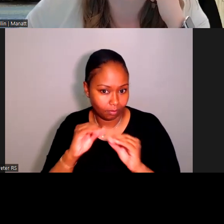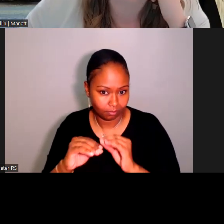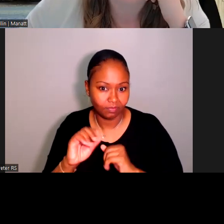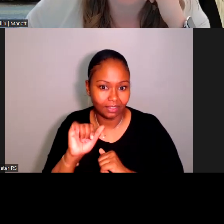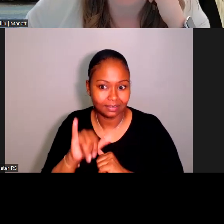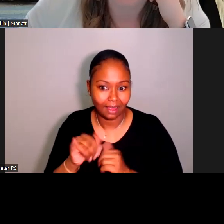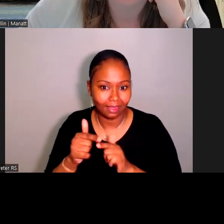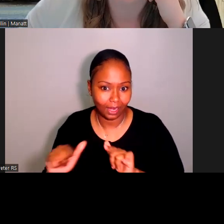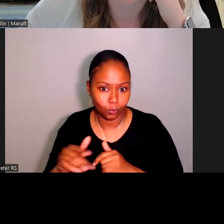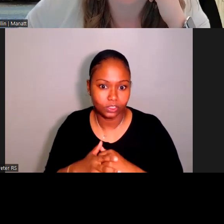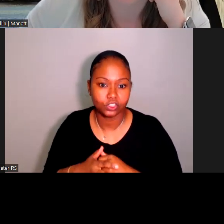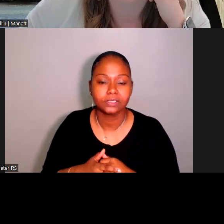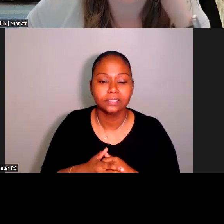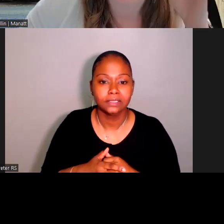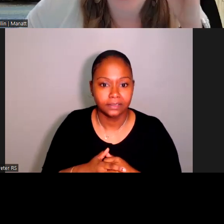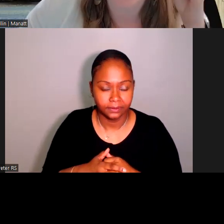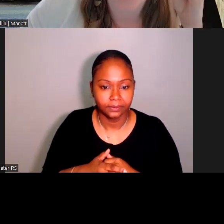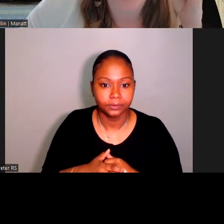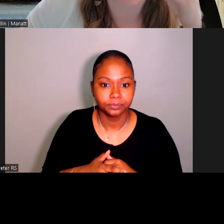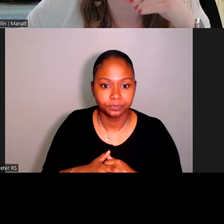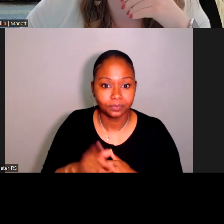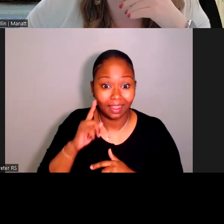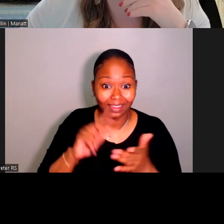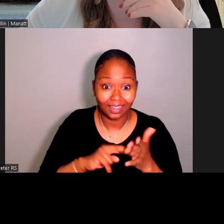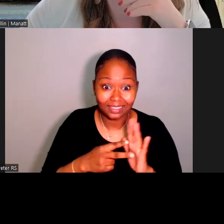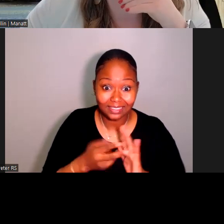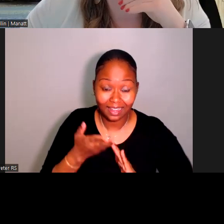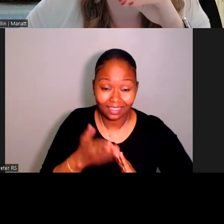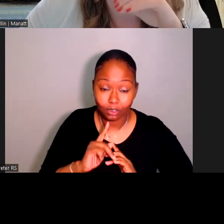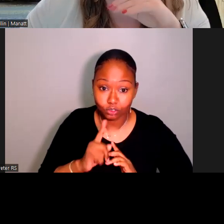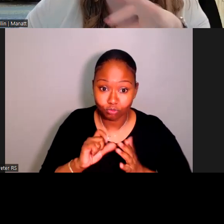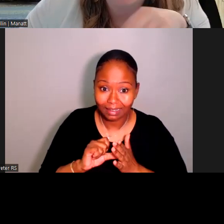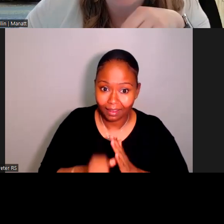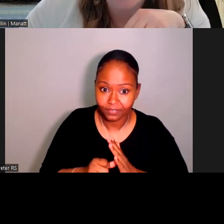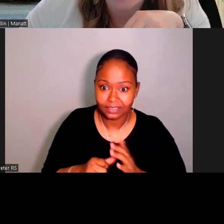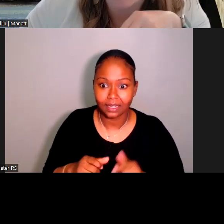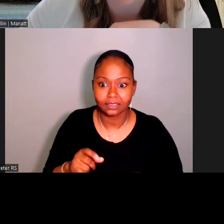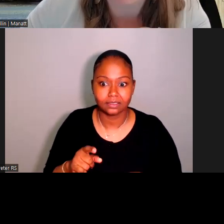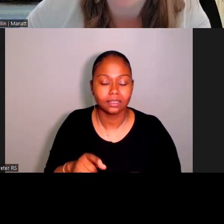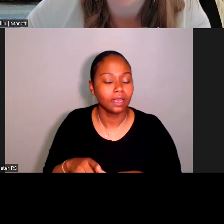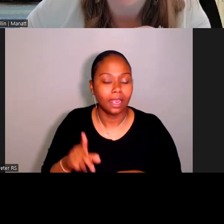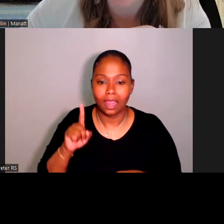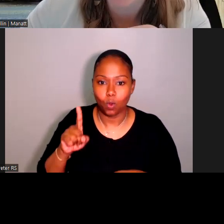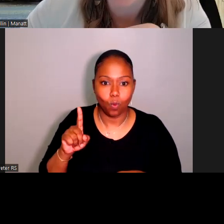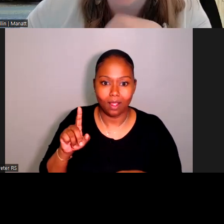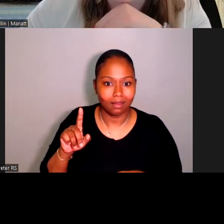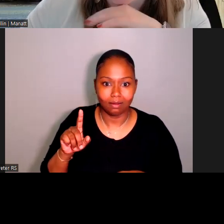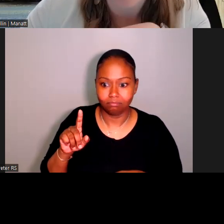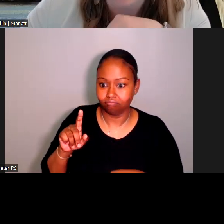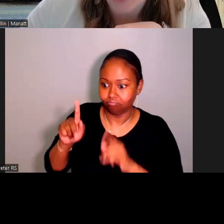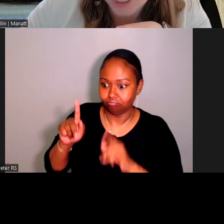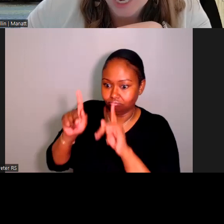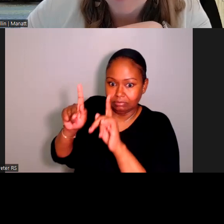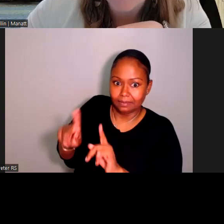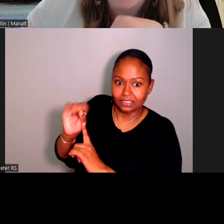how it lands. The intent there is really to emphasize that a one-size-fits-all approach may not work